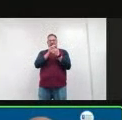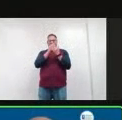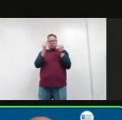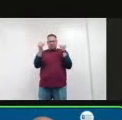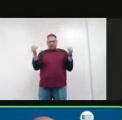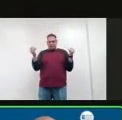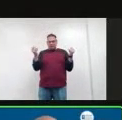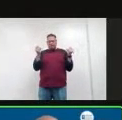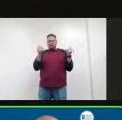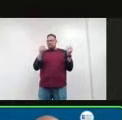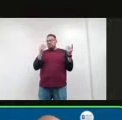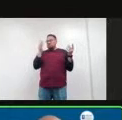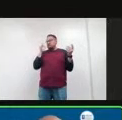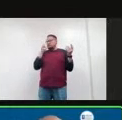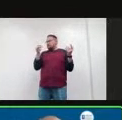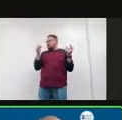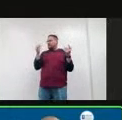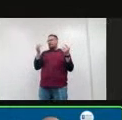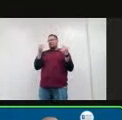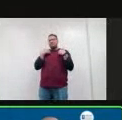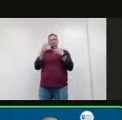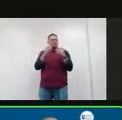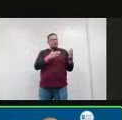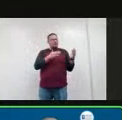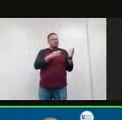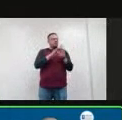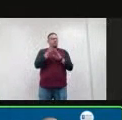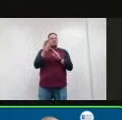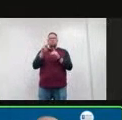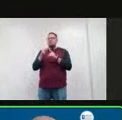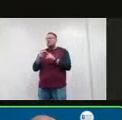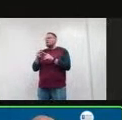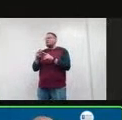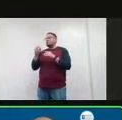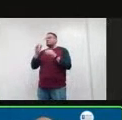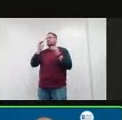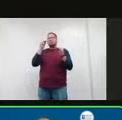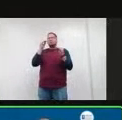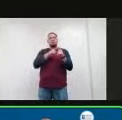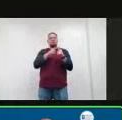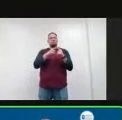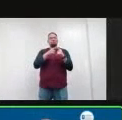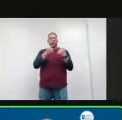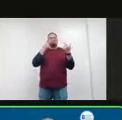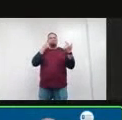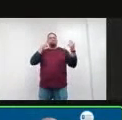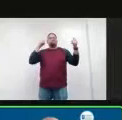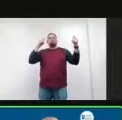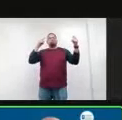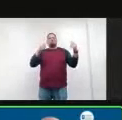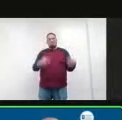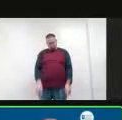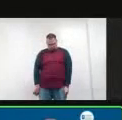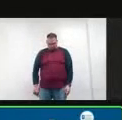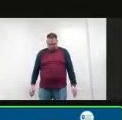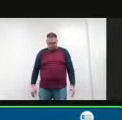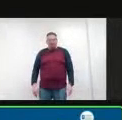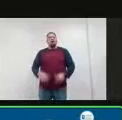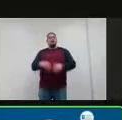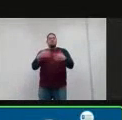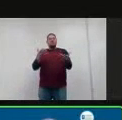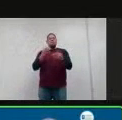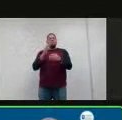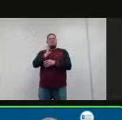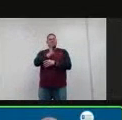You know, you make all these plans and develop these tools for instruction and then they don't work right. Okay, so here's your board